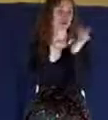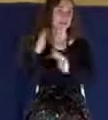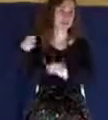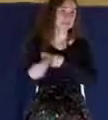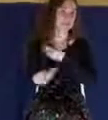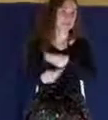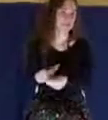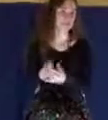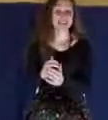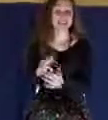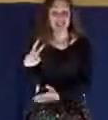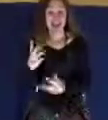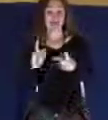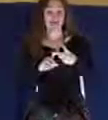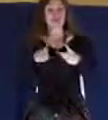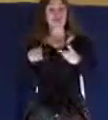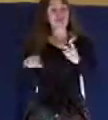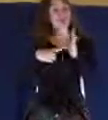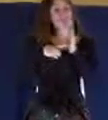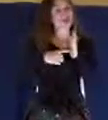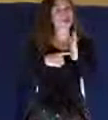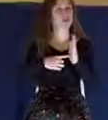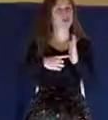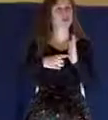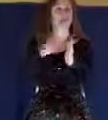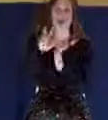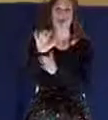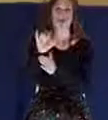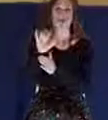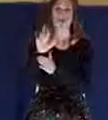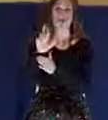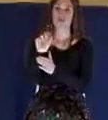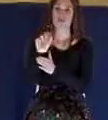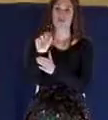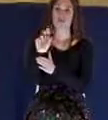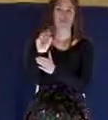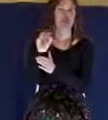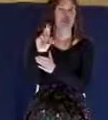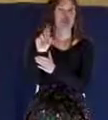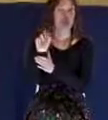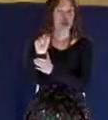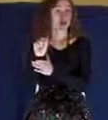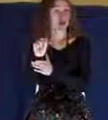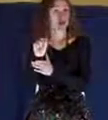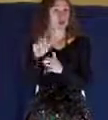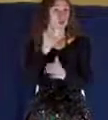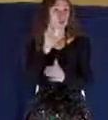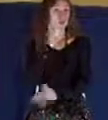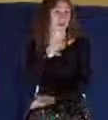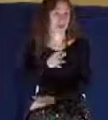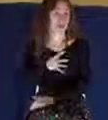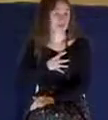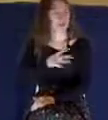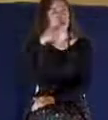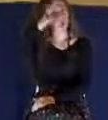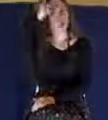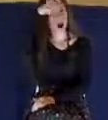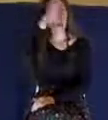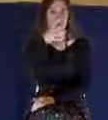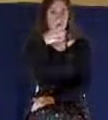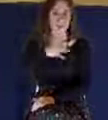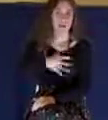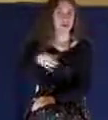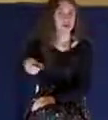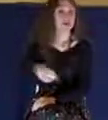example of a virtuous woman. In Ruth 3:11, it calls her virtuous. You know, what's interesting is in the Hebrew Bible,